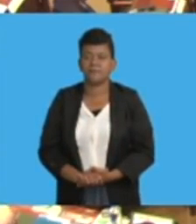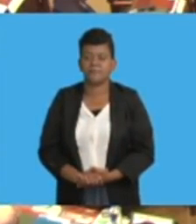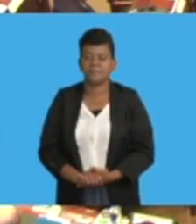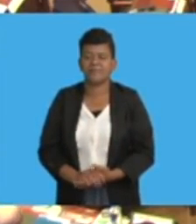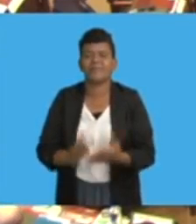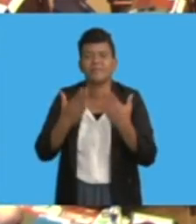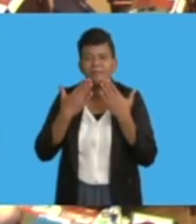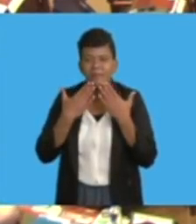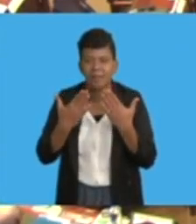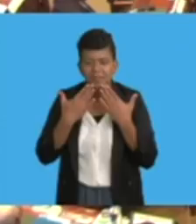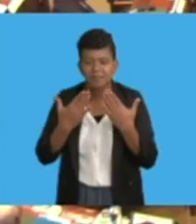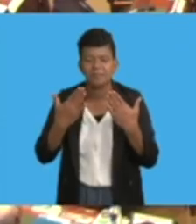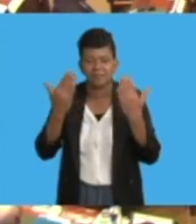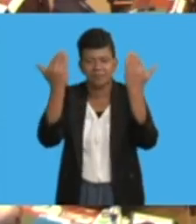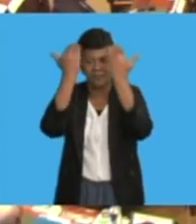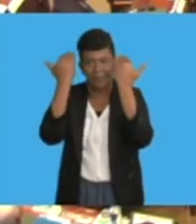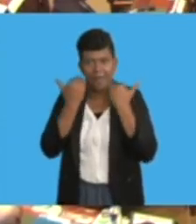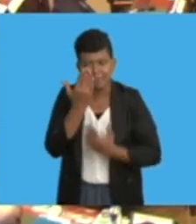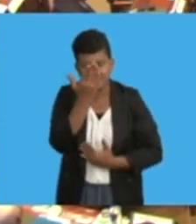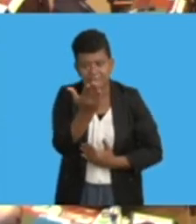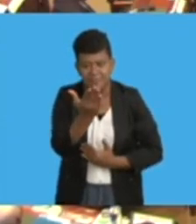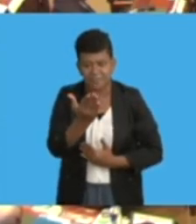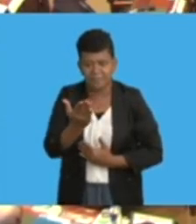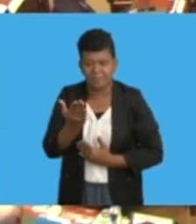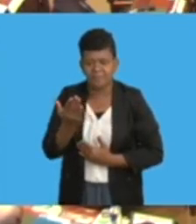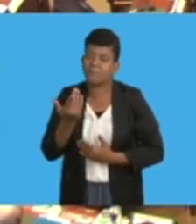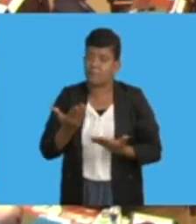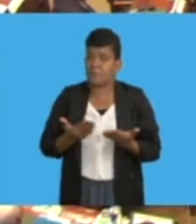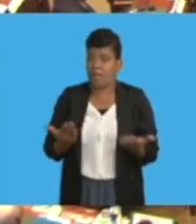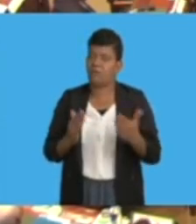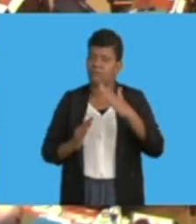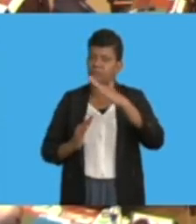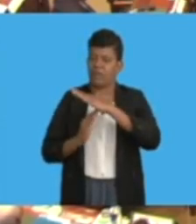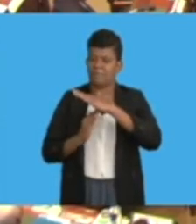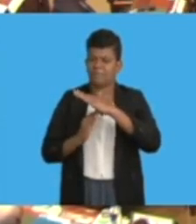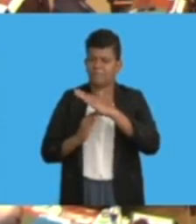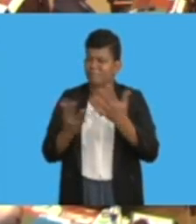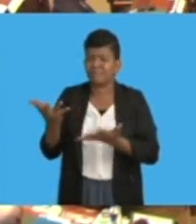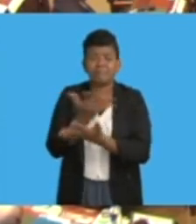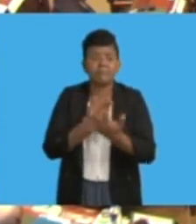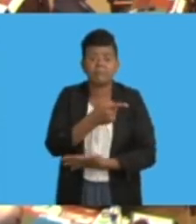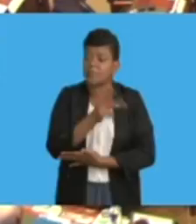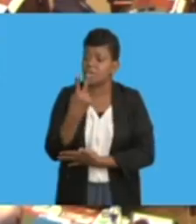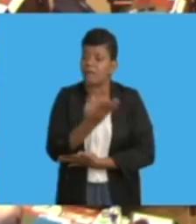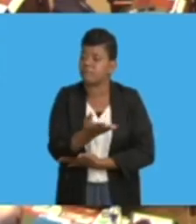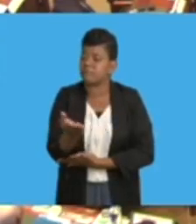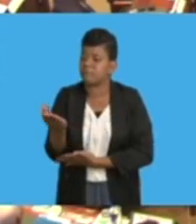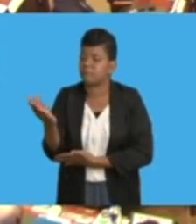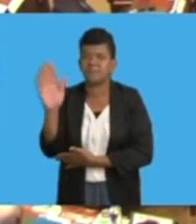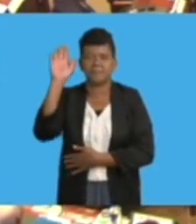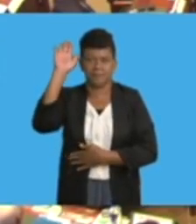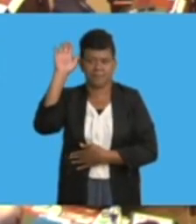Thank you, Madam Speaker. Madam Speaker, I move that Parliament adjourns Saturday. Do we have a seconder? Madam Speaker, I beg to second the